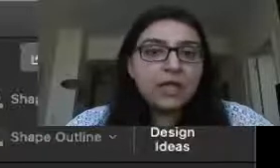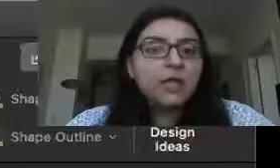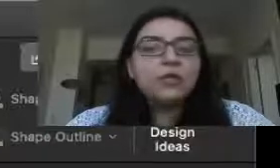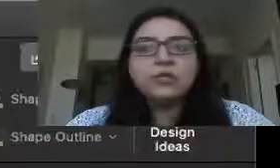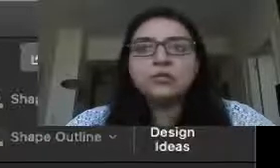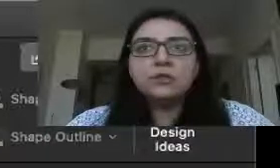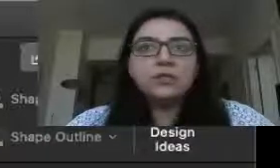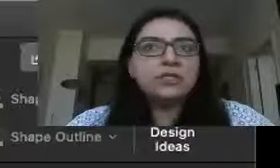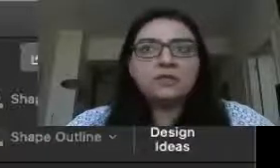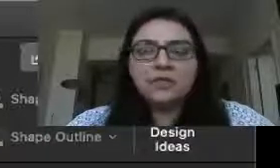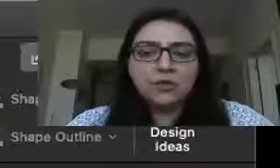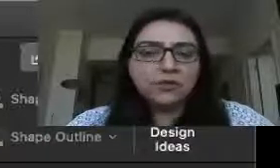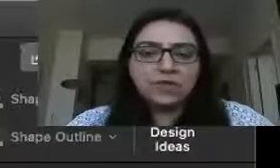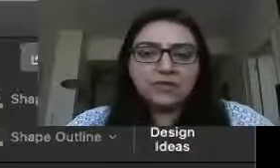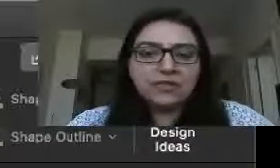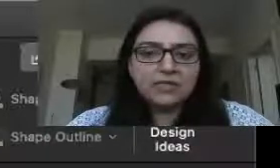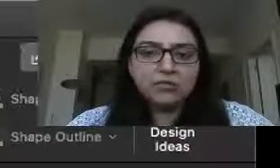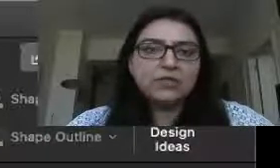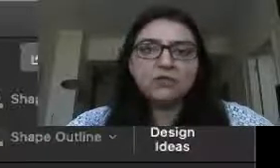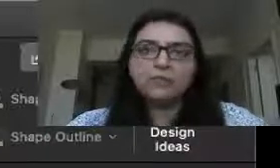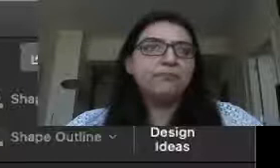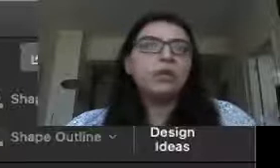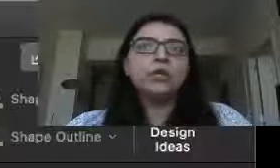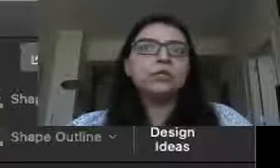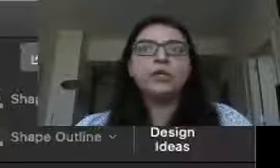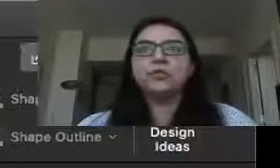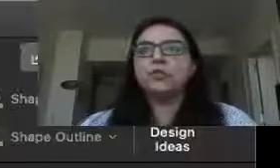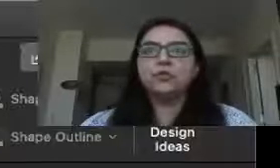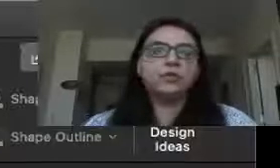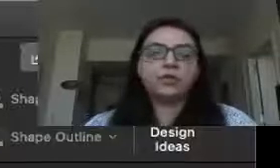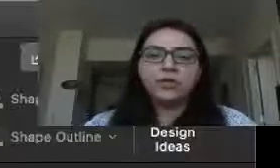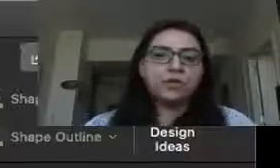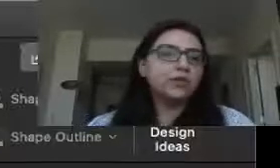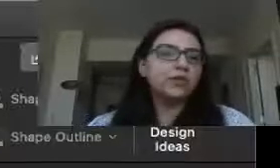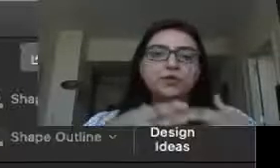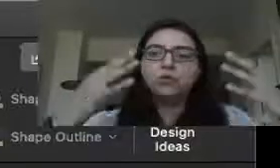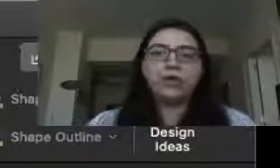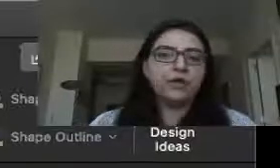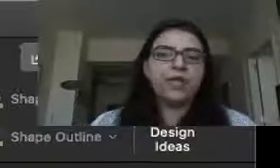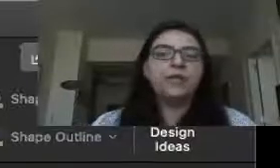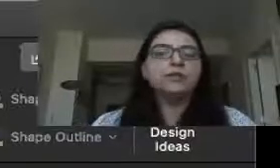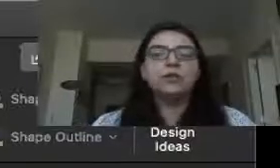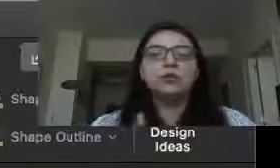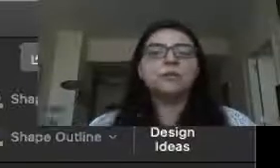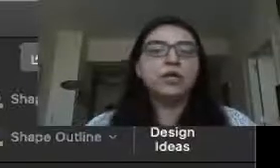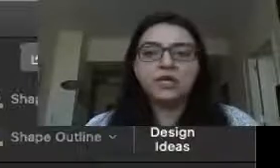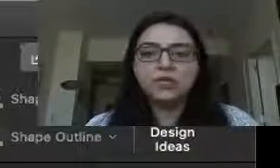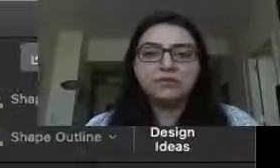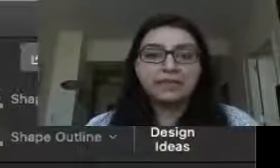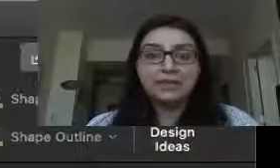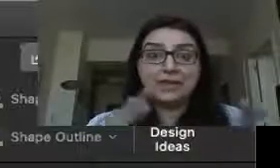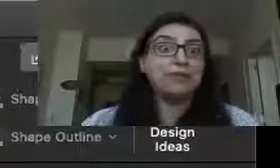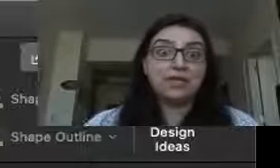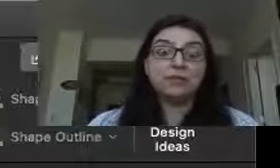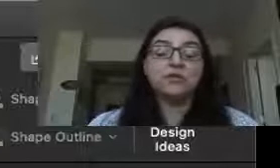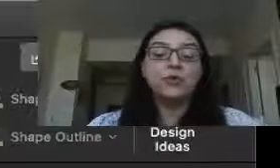devices. These, assistive technology and devices range from wheelchairs to screen readers to hearing aids to communication